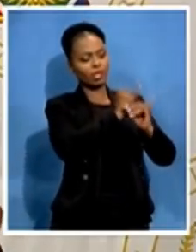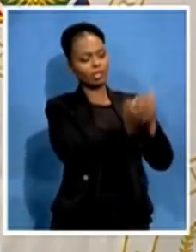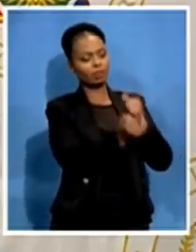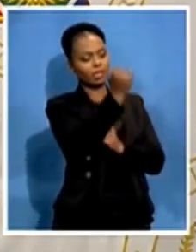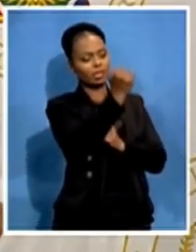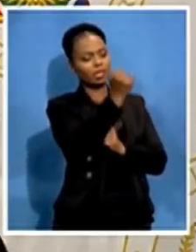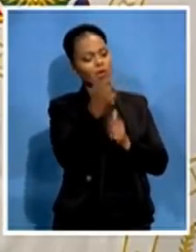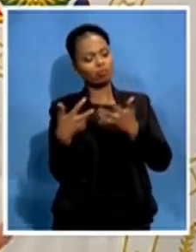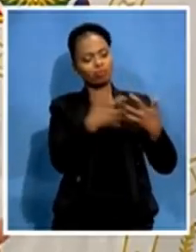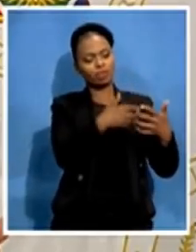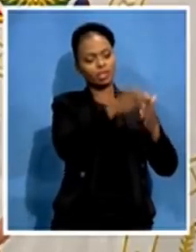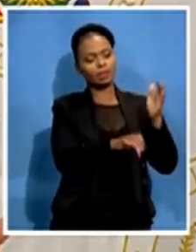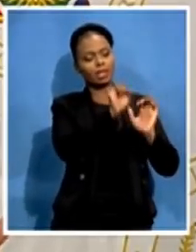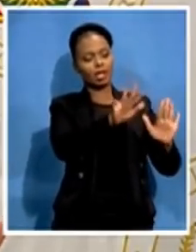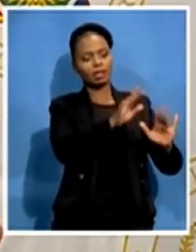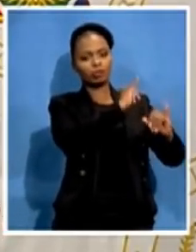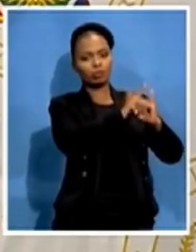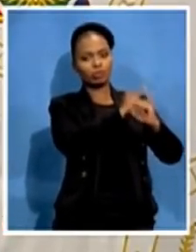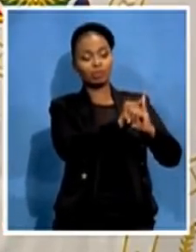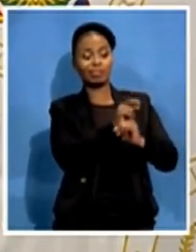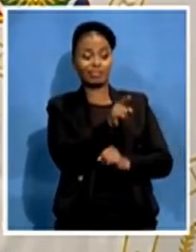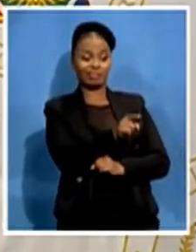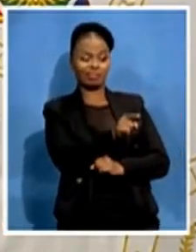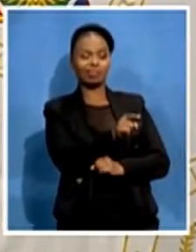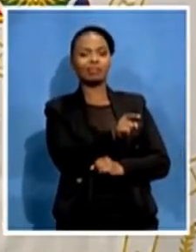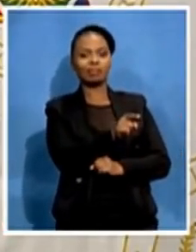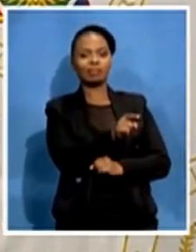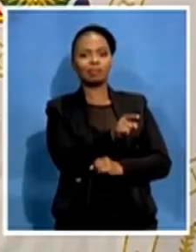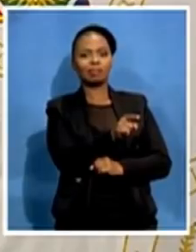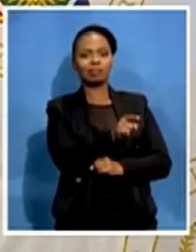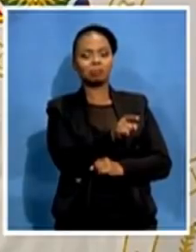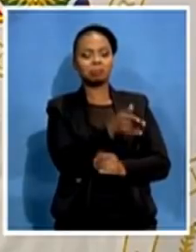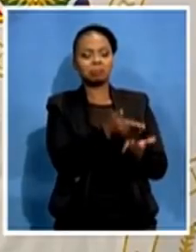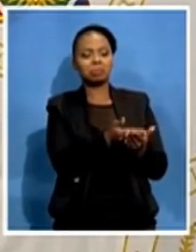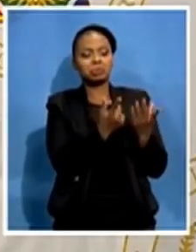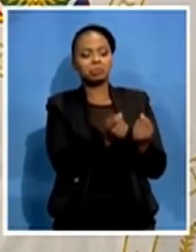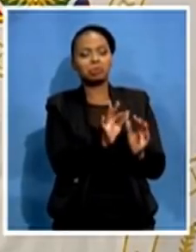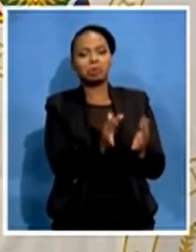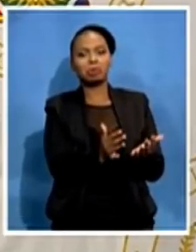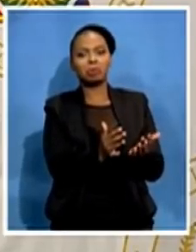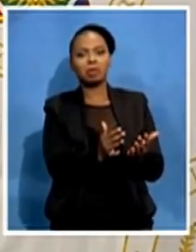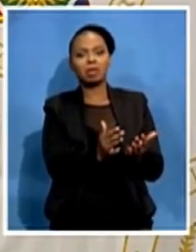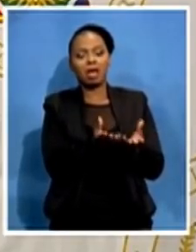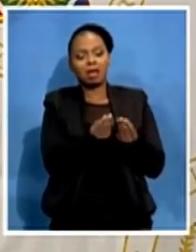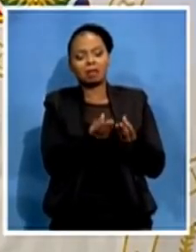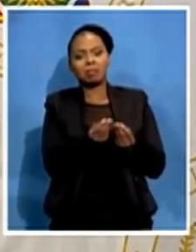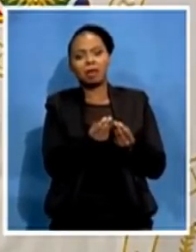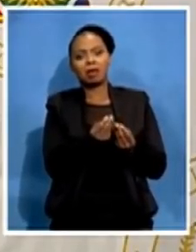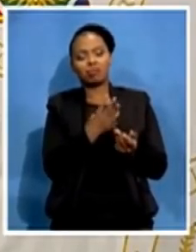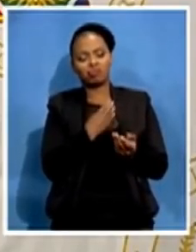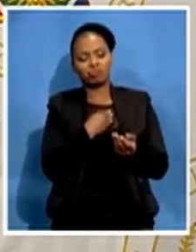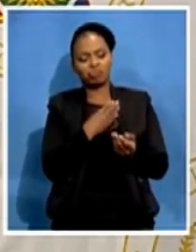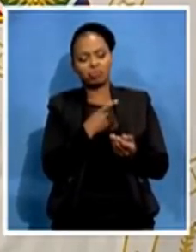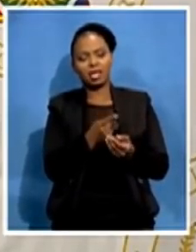it undermines the independence we deserve to have as the judiciary,